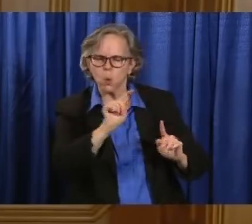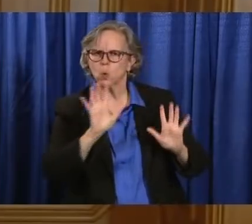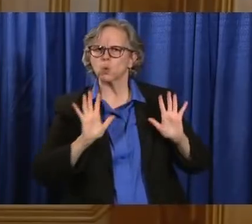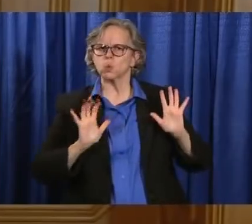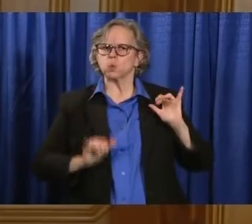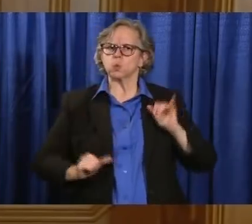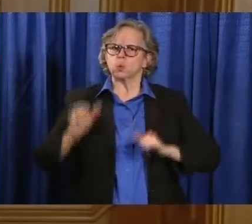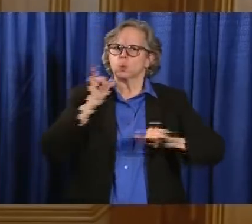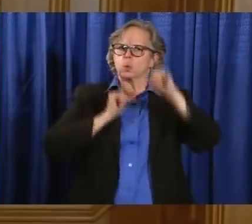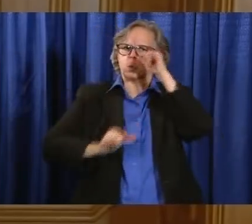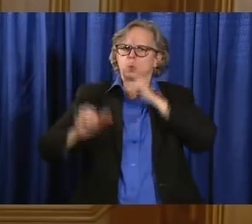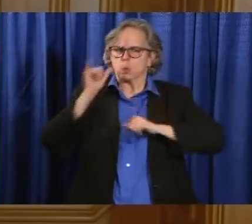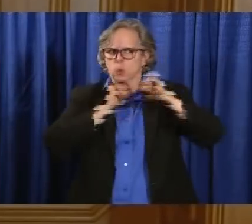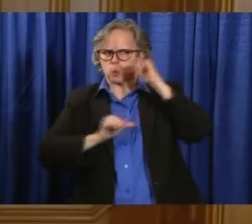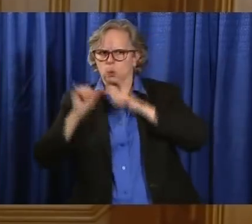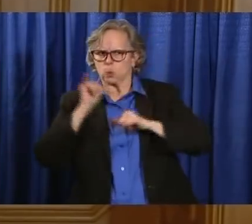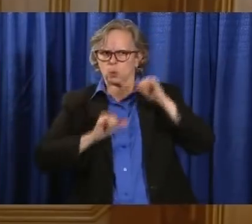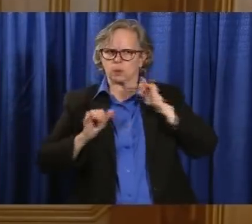director.